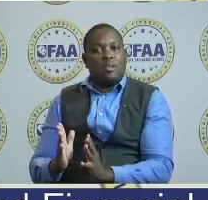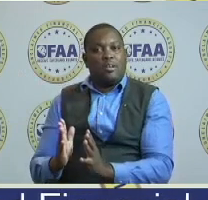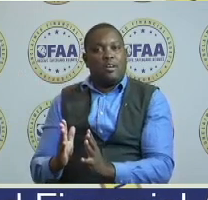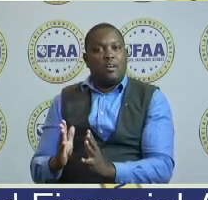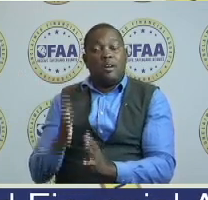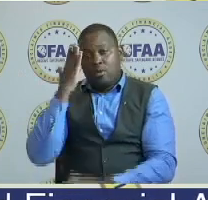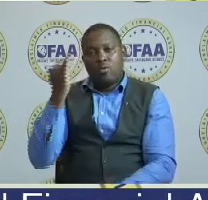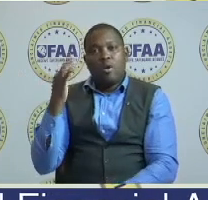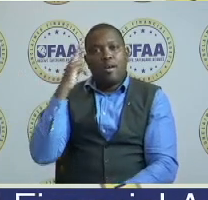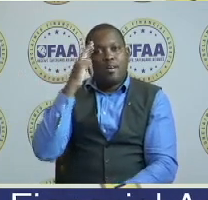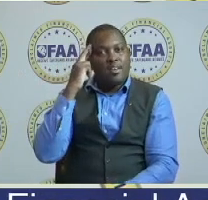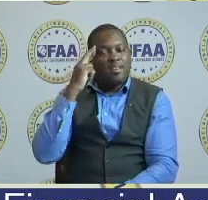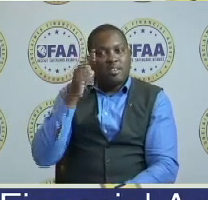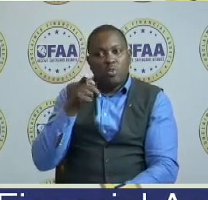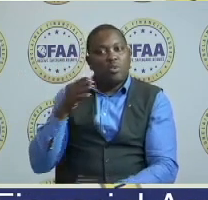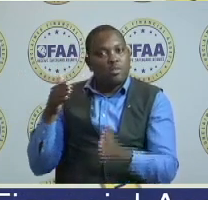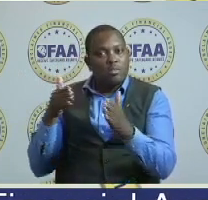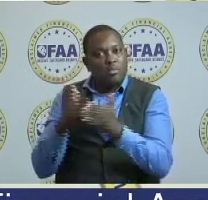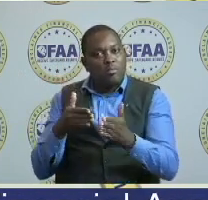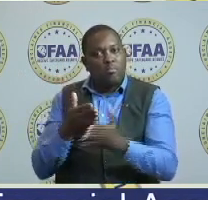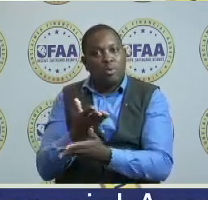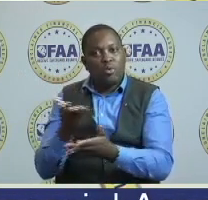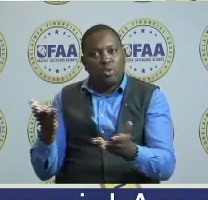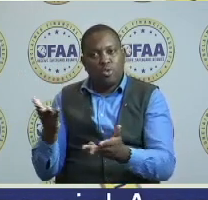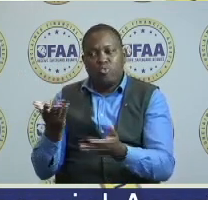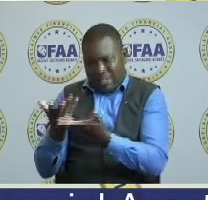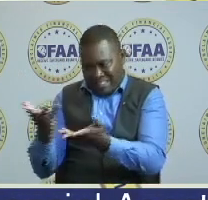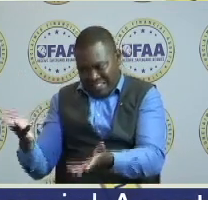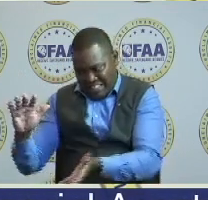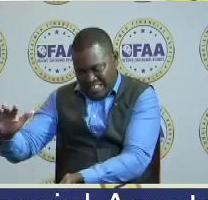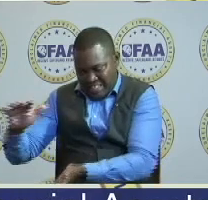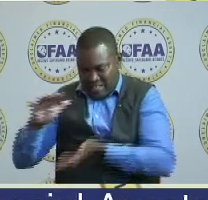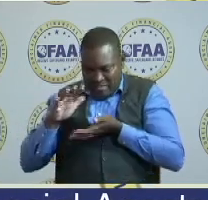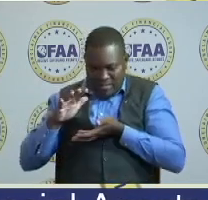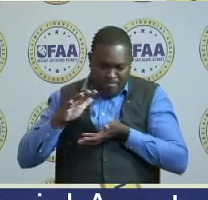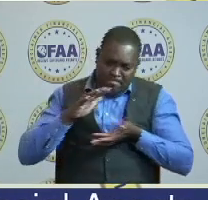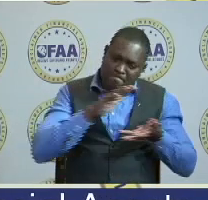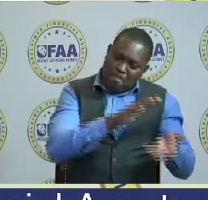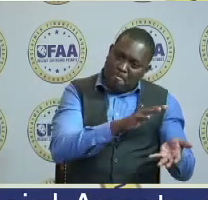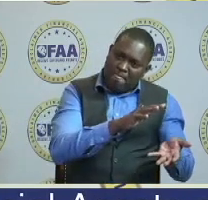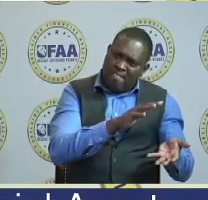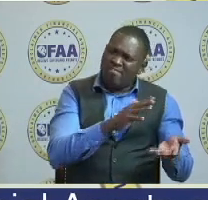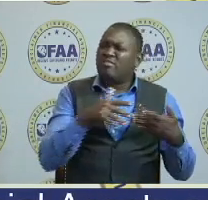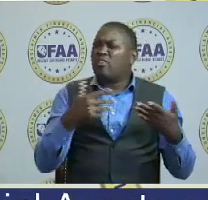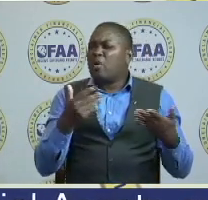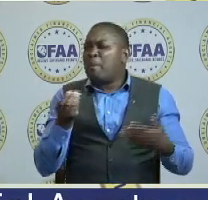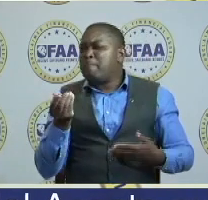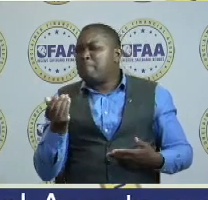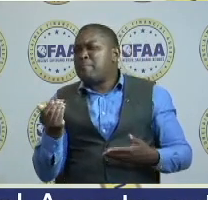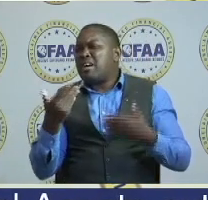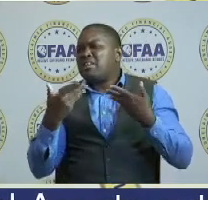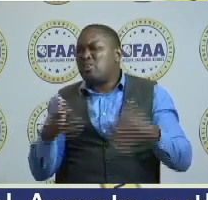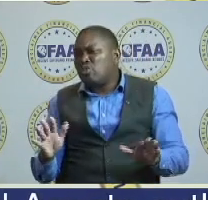reasons that prevent us from reunifying? Is it the lack of cash and the impact on